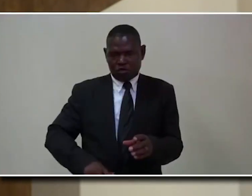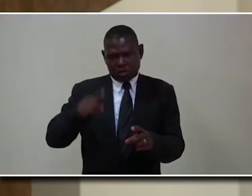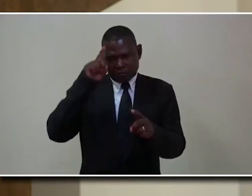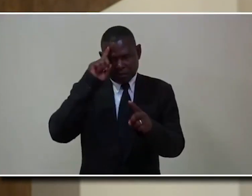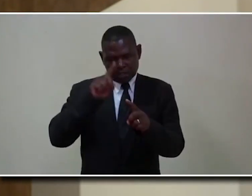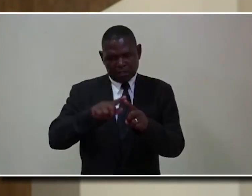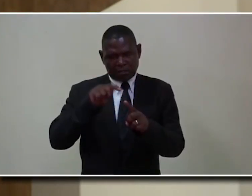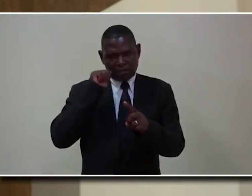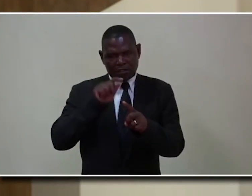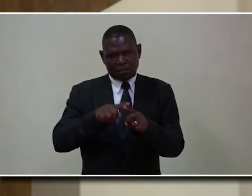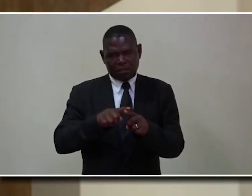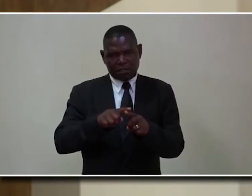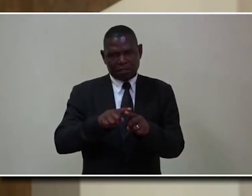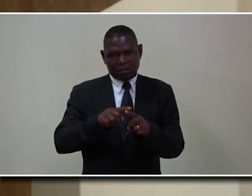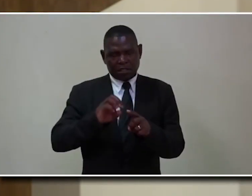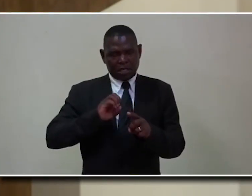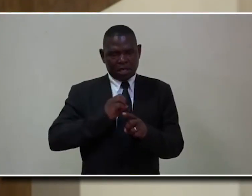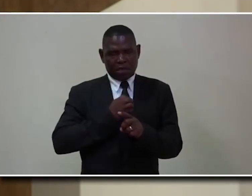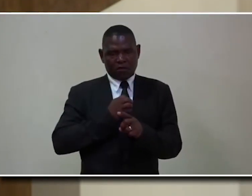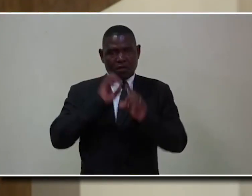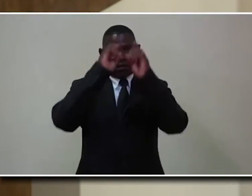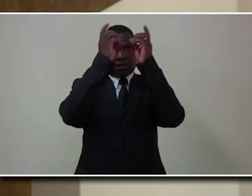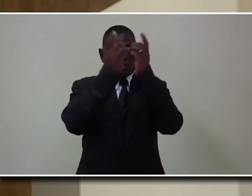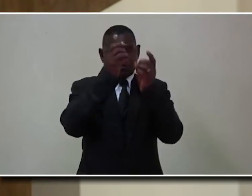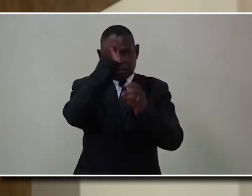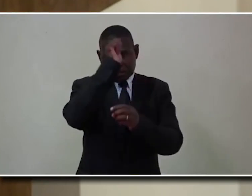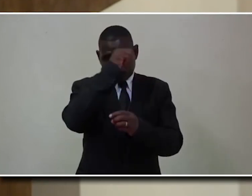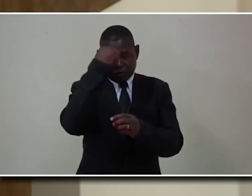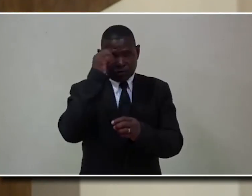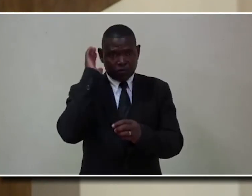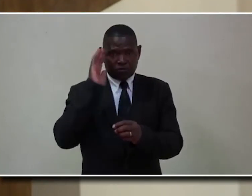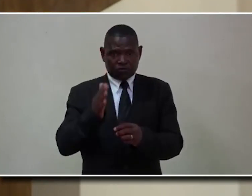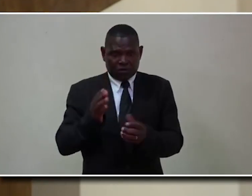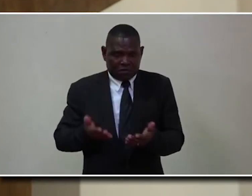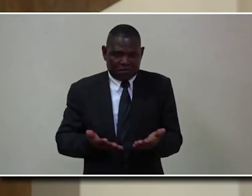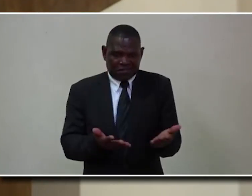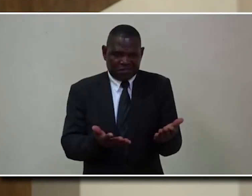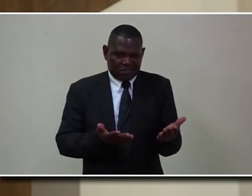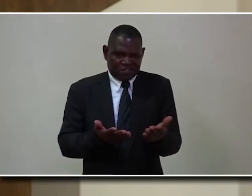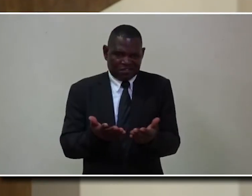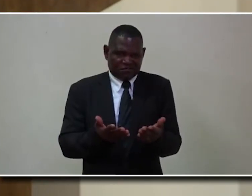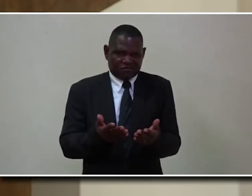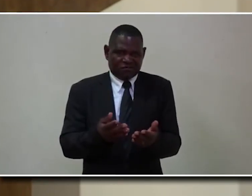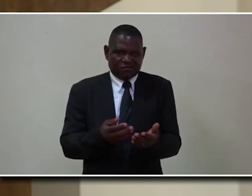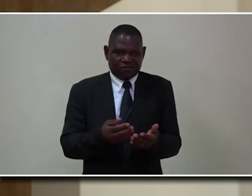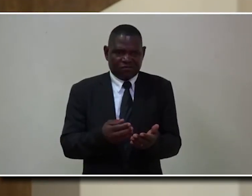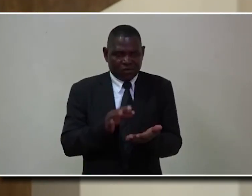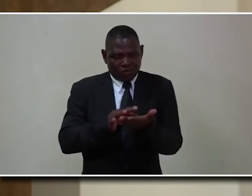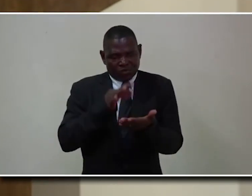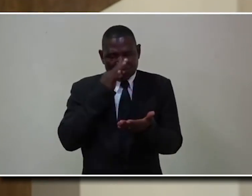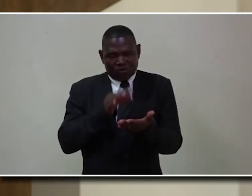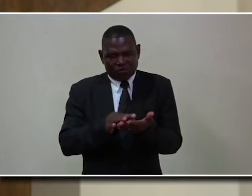our dear disciples now proceed to serve Holy Communion to our beloved ones from the underworld.